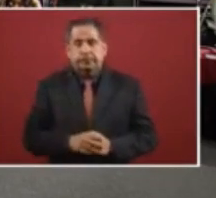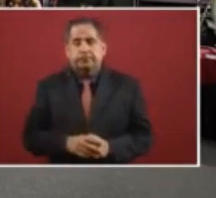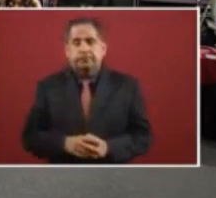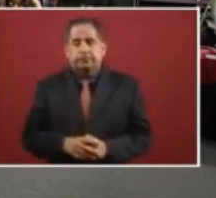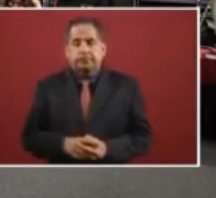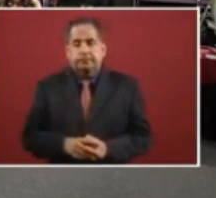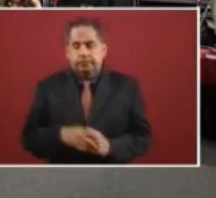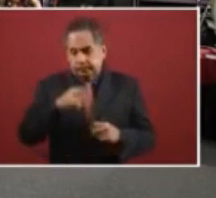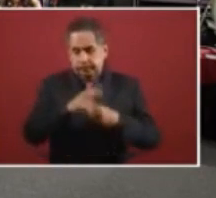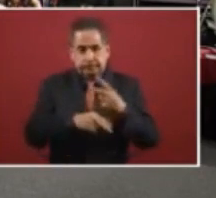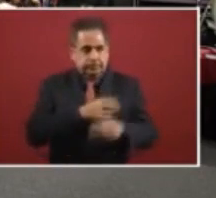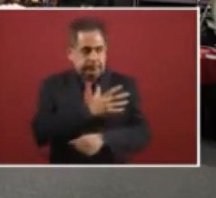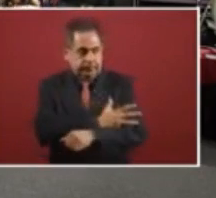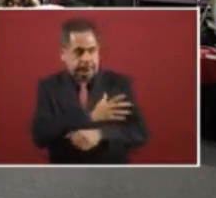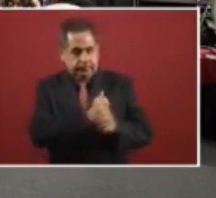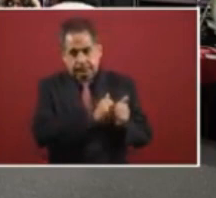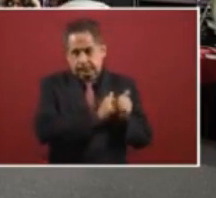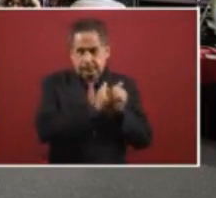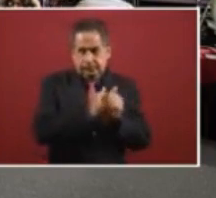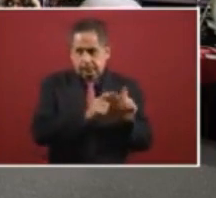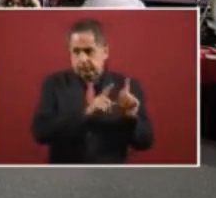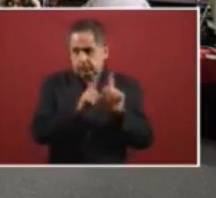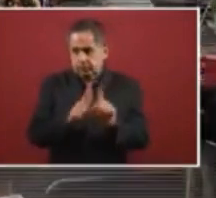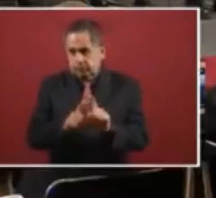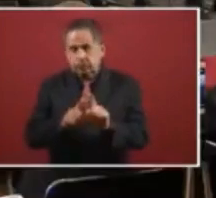day two, I will be in Hermosillo.